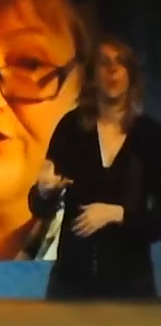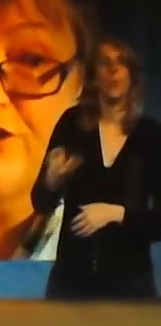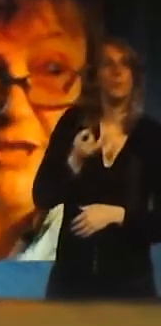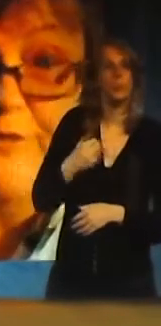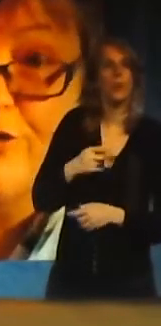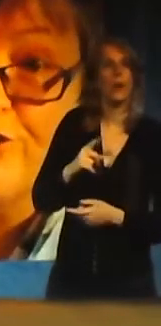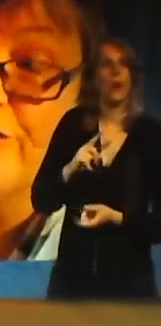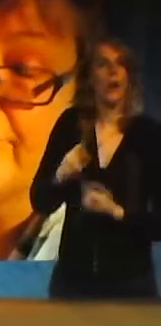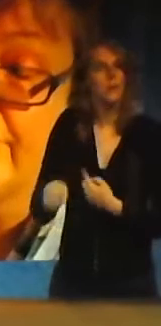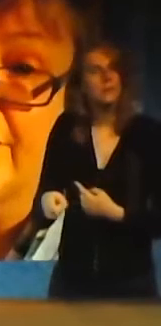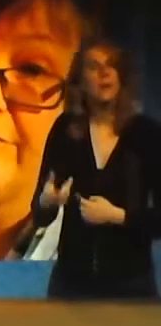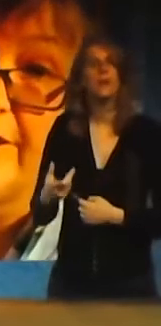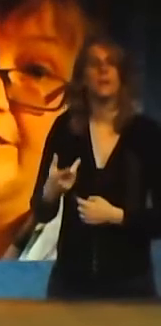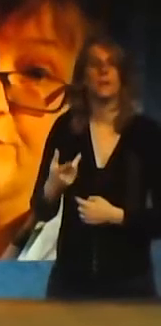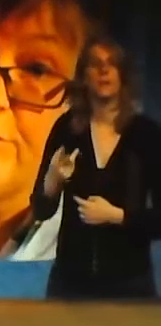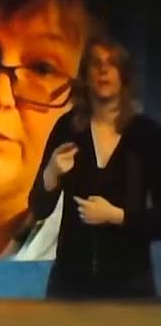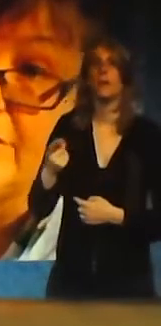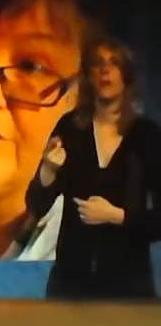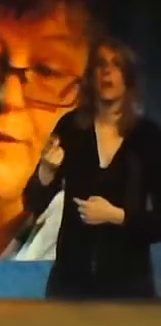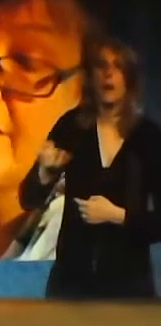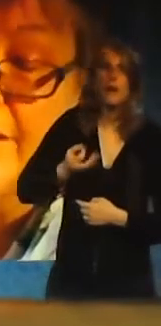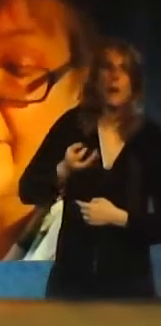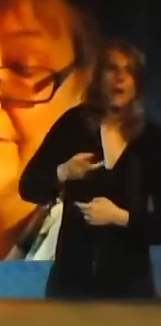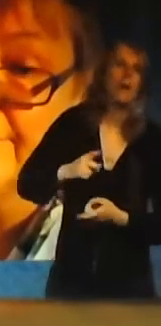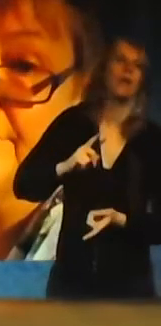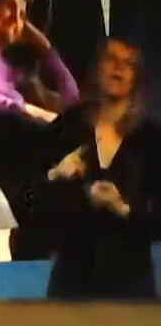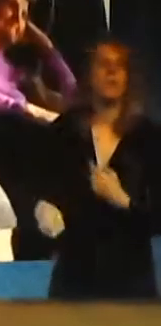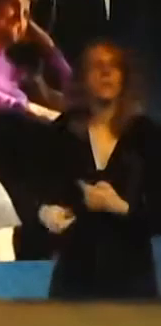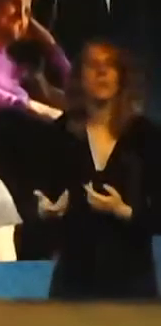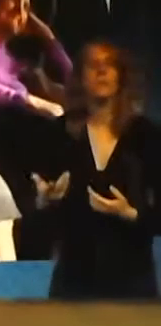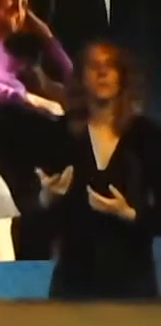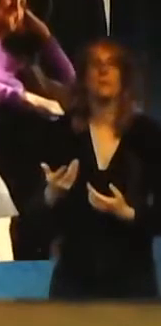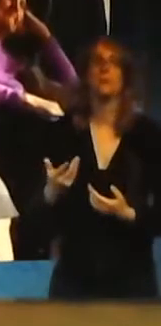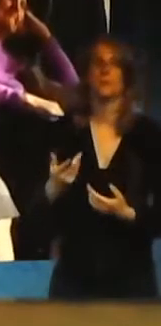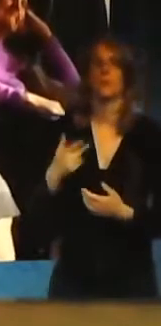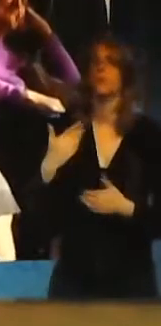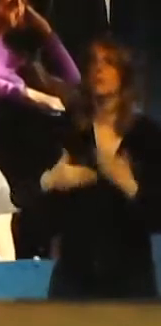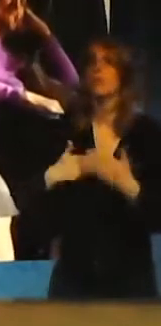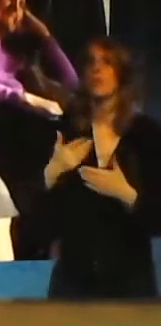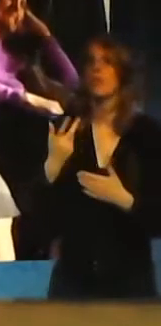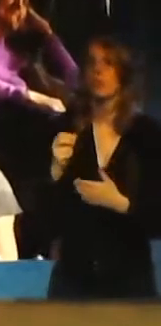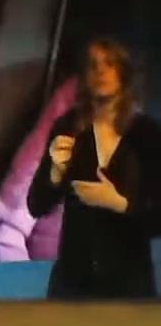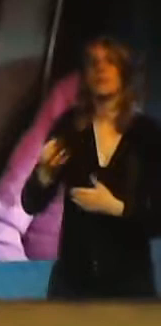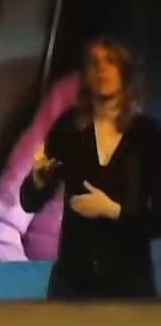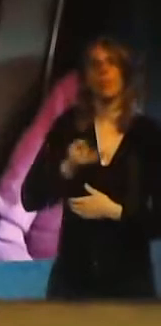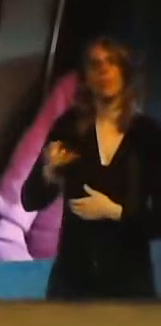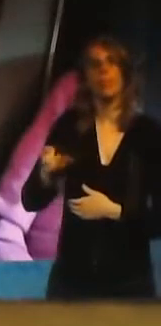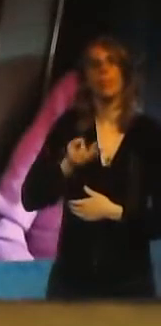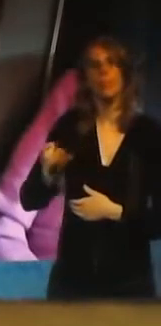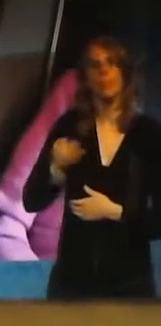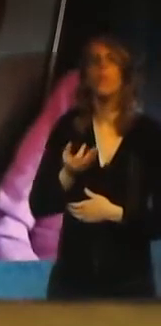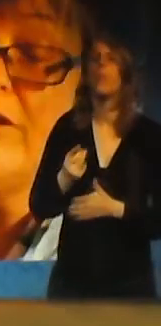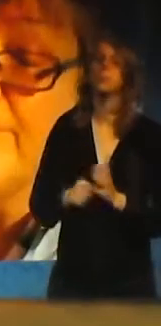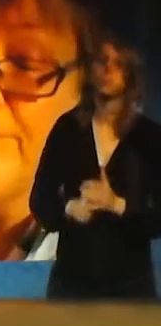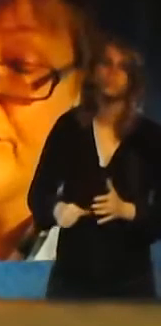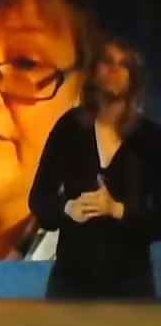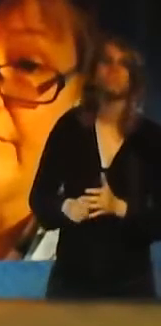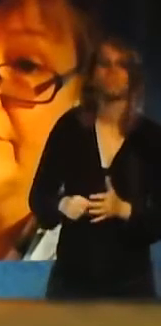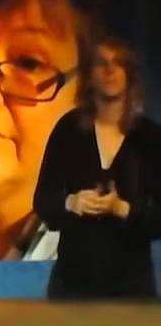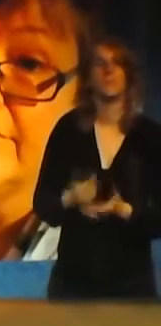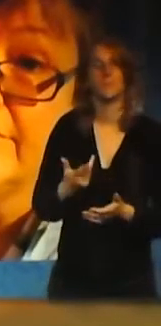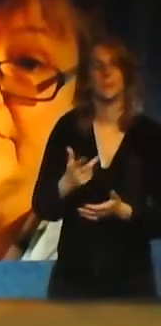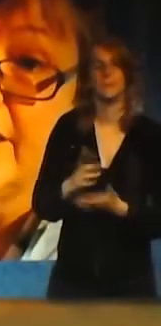if it's the first time you've heard them, when in fact it's probably the 20th. It's very hard because I think you lose your mother. I've lost my